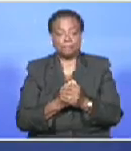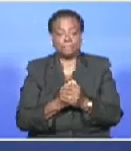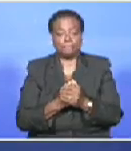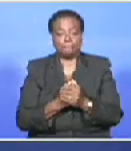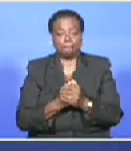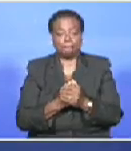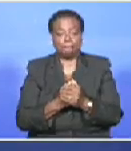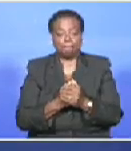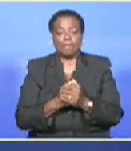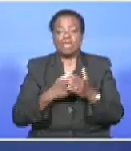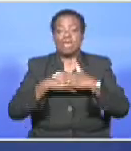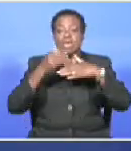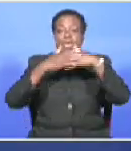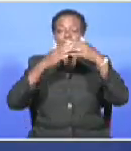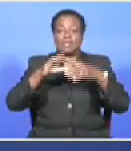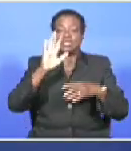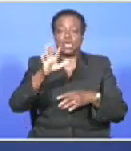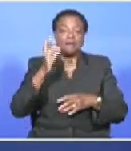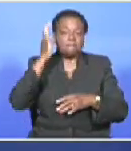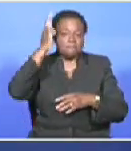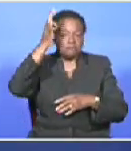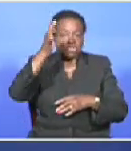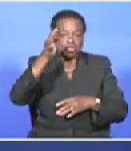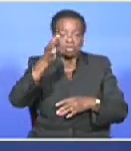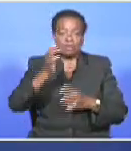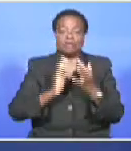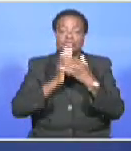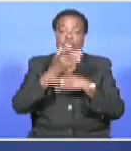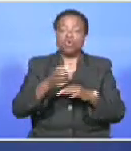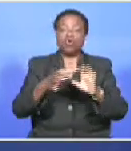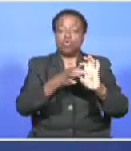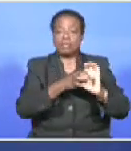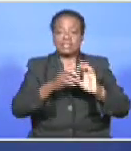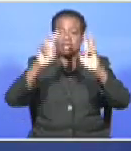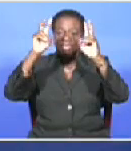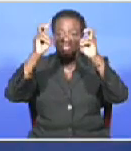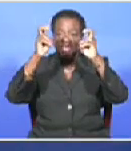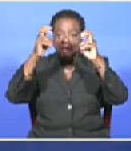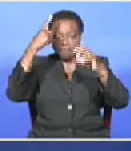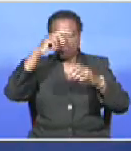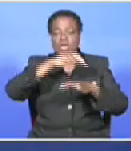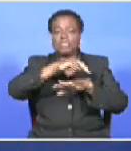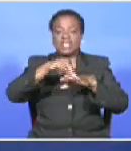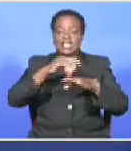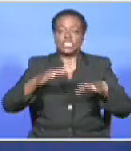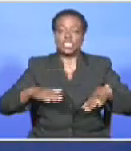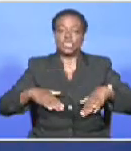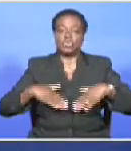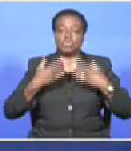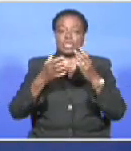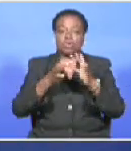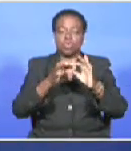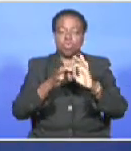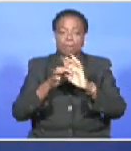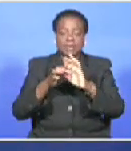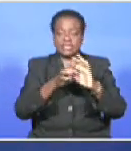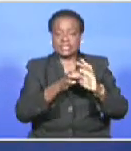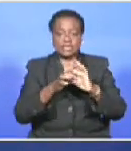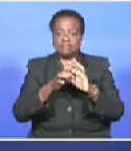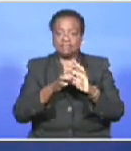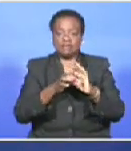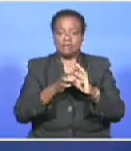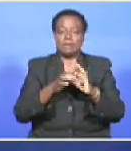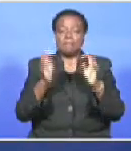Well, building your future through cooperatives is the theme this year for the National Youth and Cooperatives Conclave. More than 100